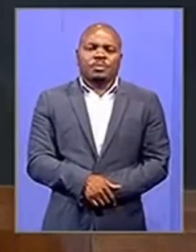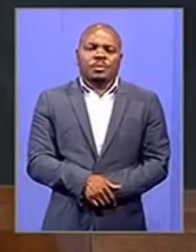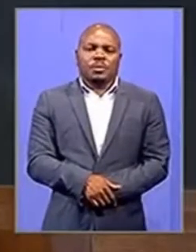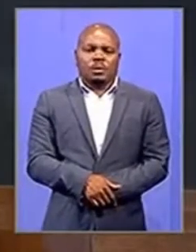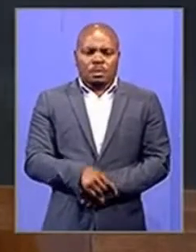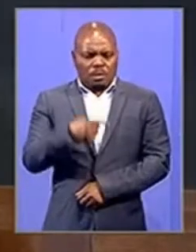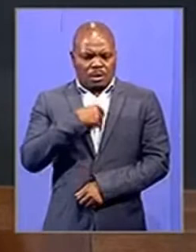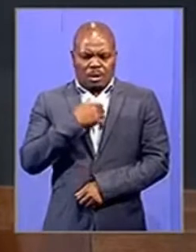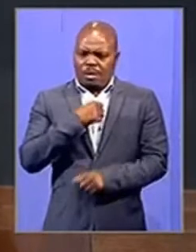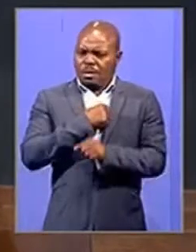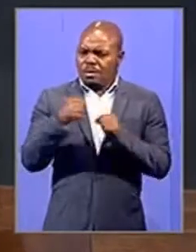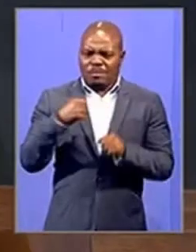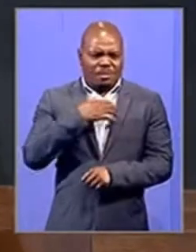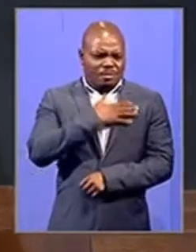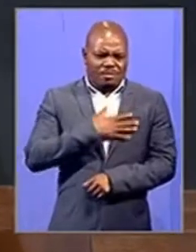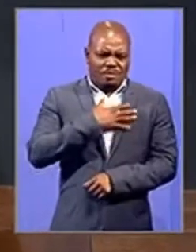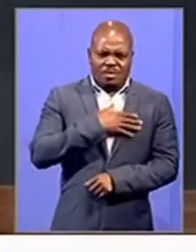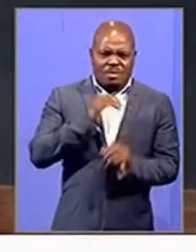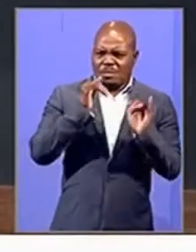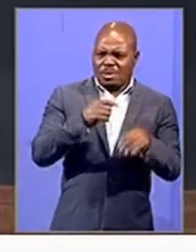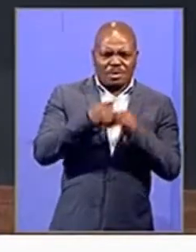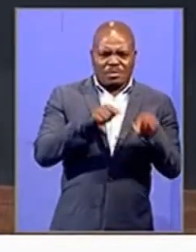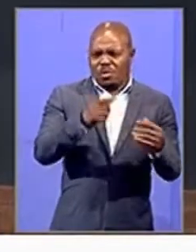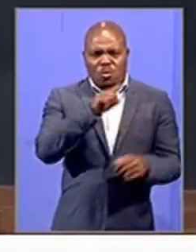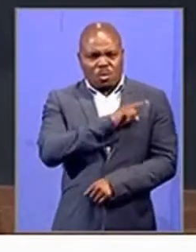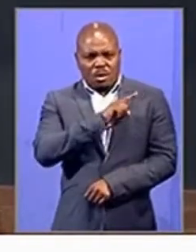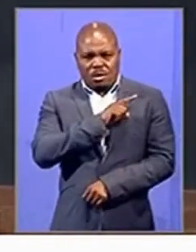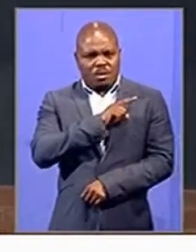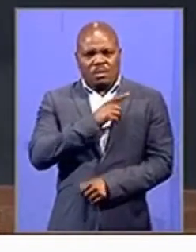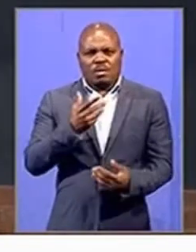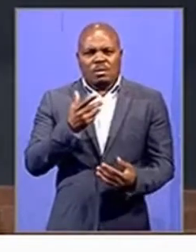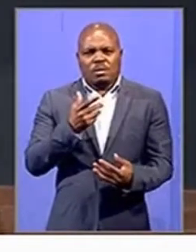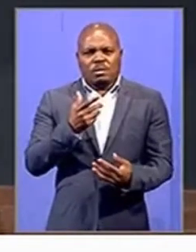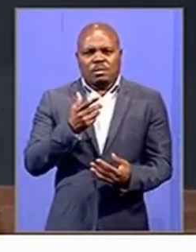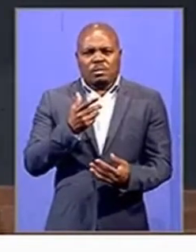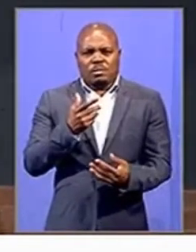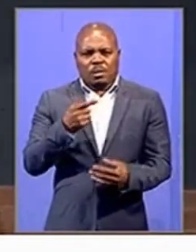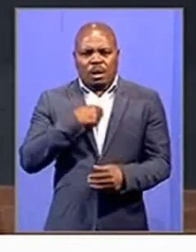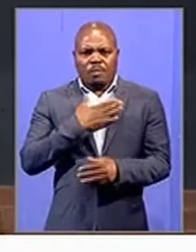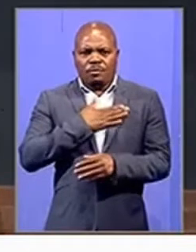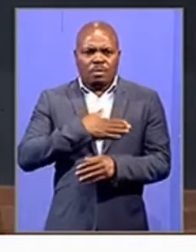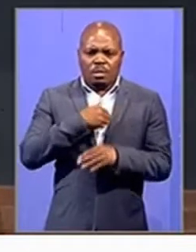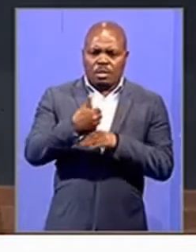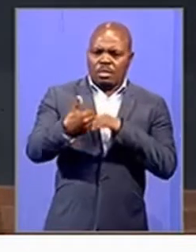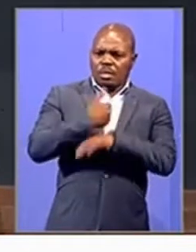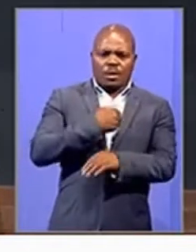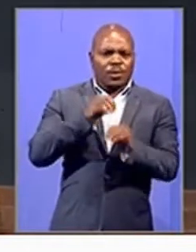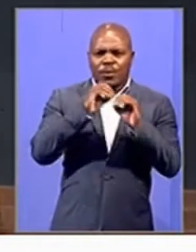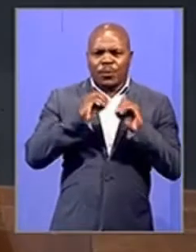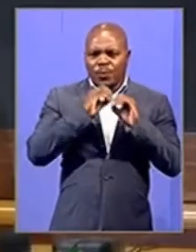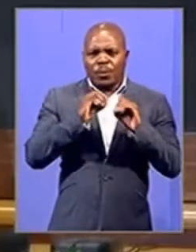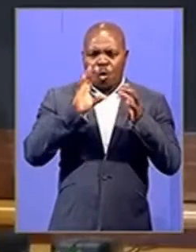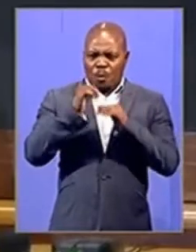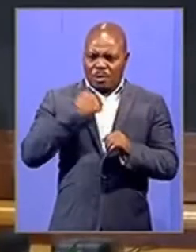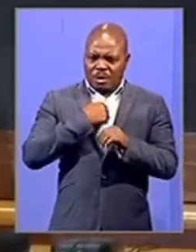I never felt bad about it because I was never ever threatened by anyone at my